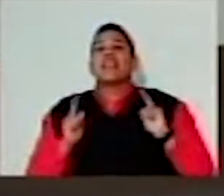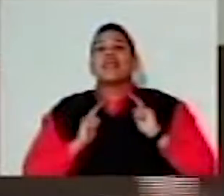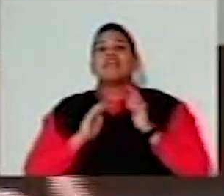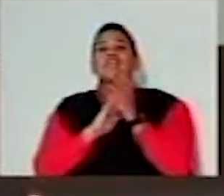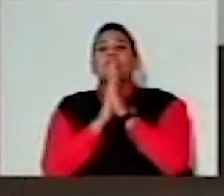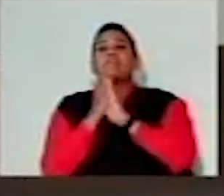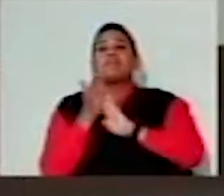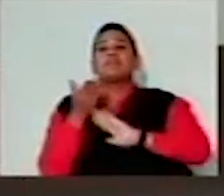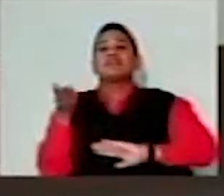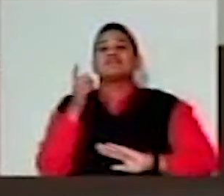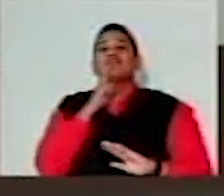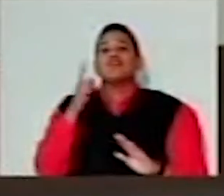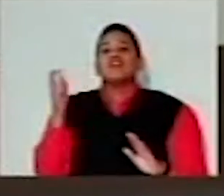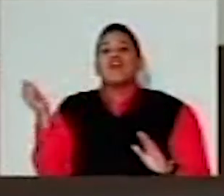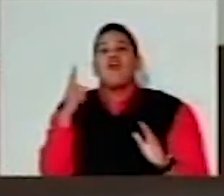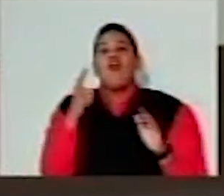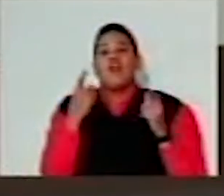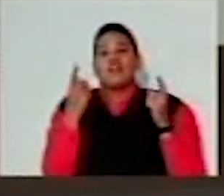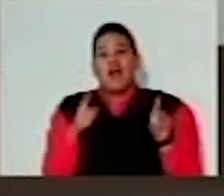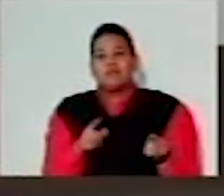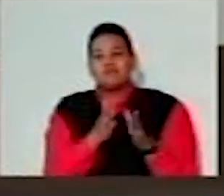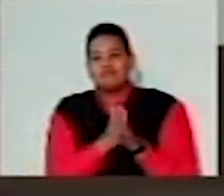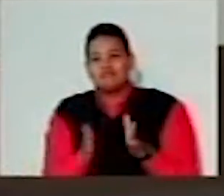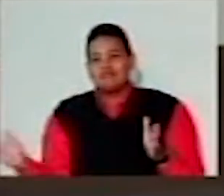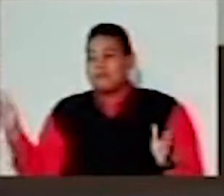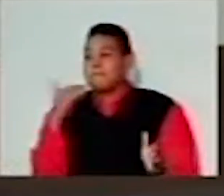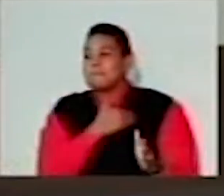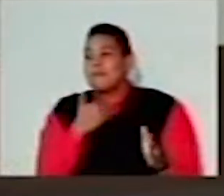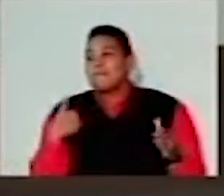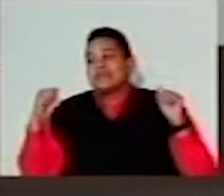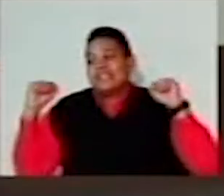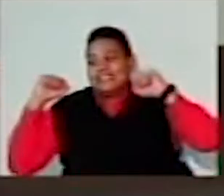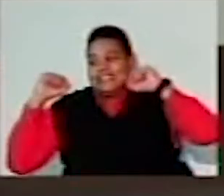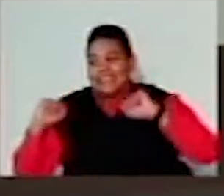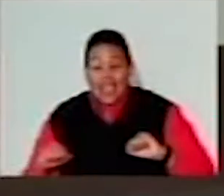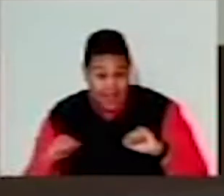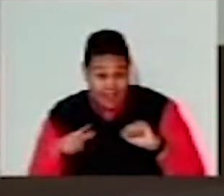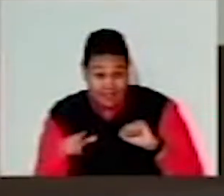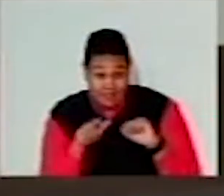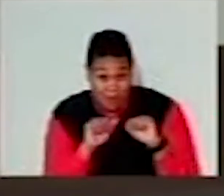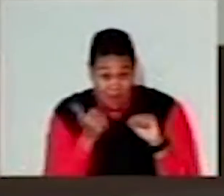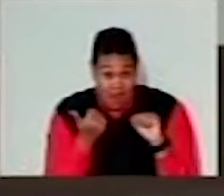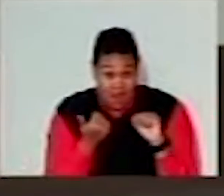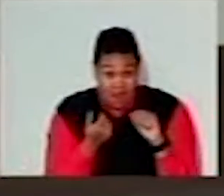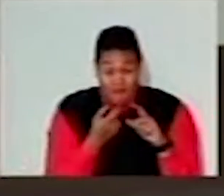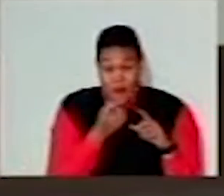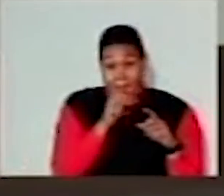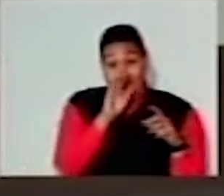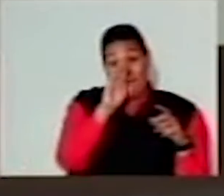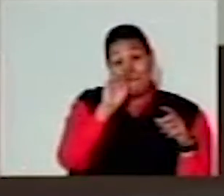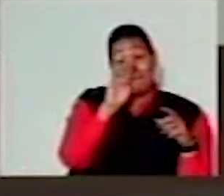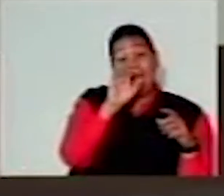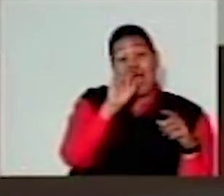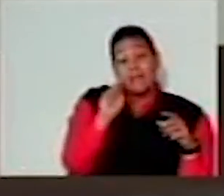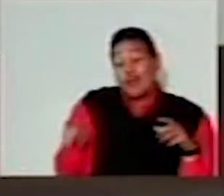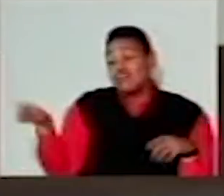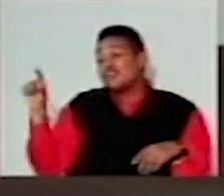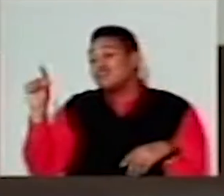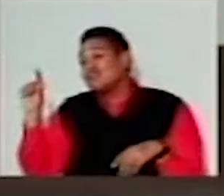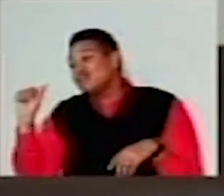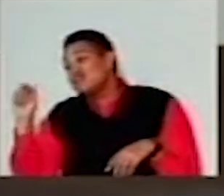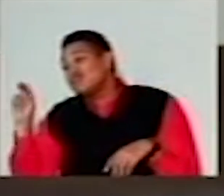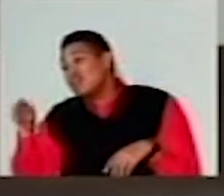right across all boundaries. Members can move from anywhere, from Barbican to Grand Spence to Ligonier